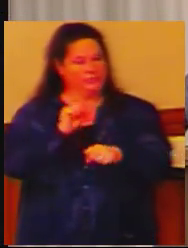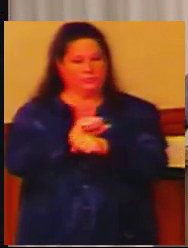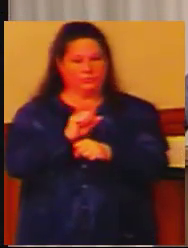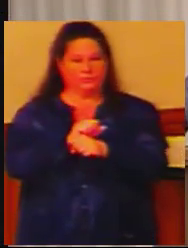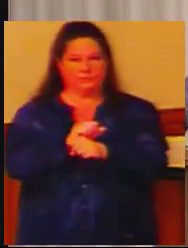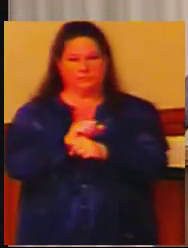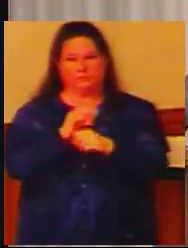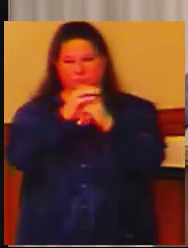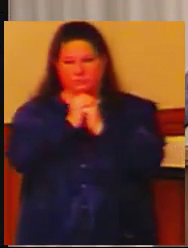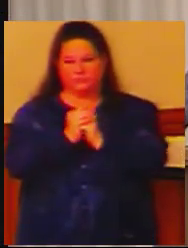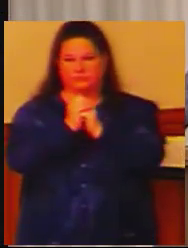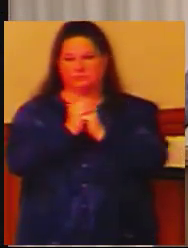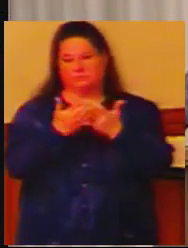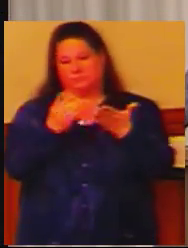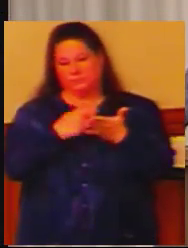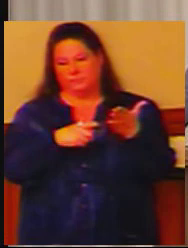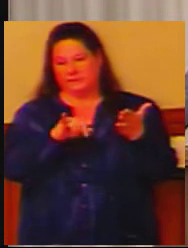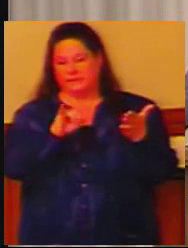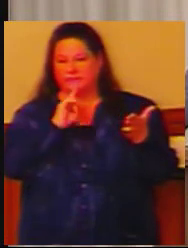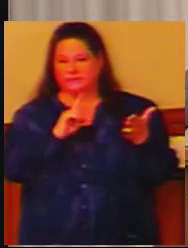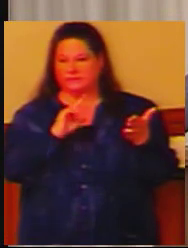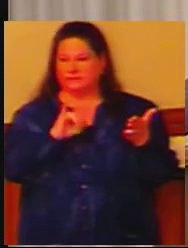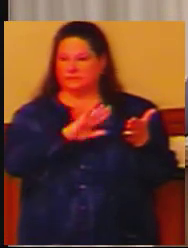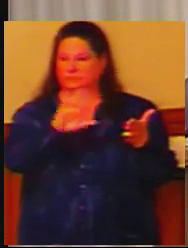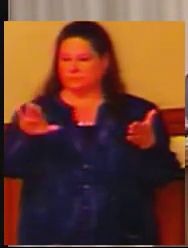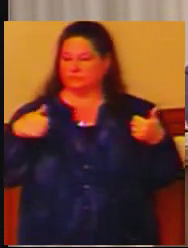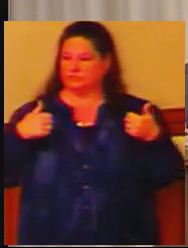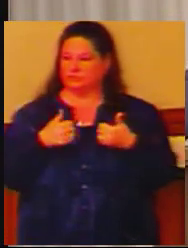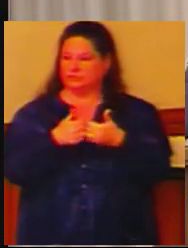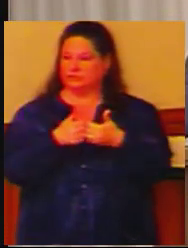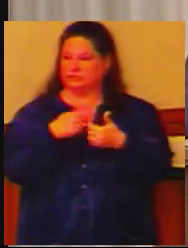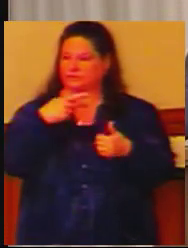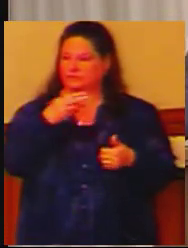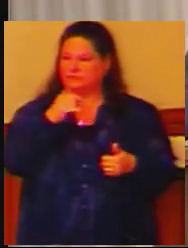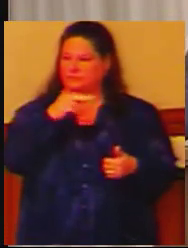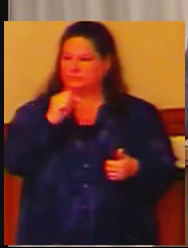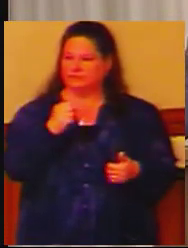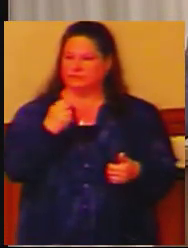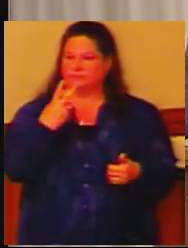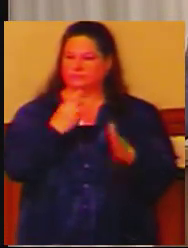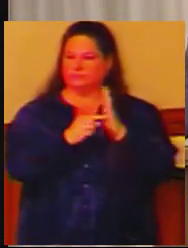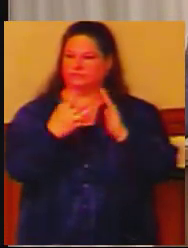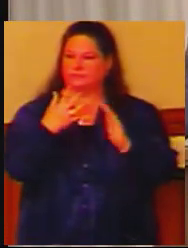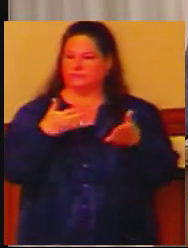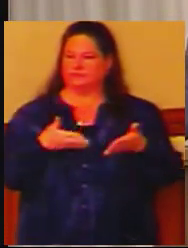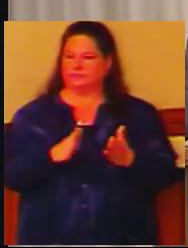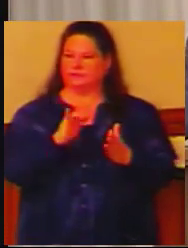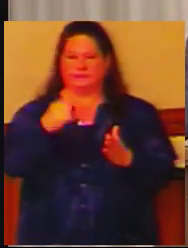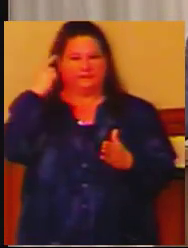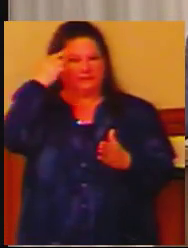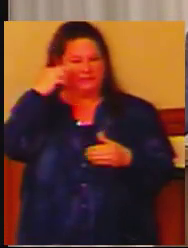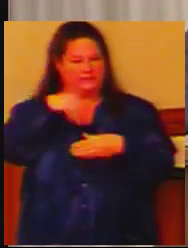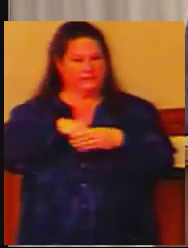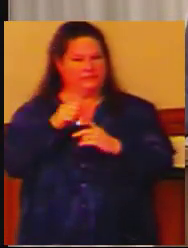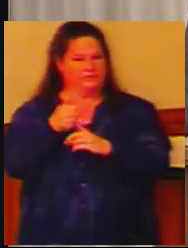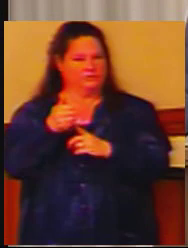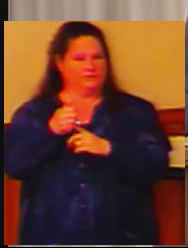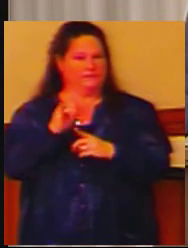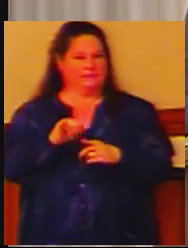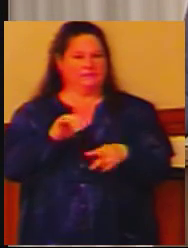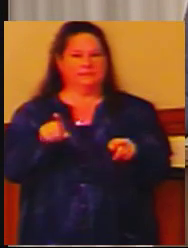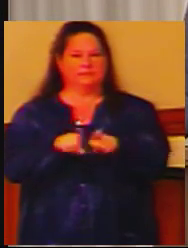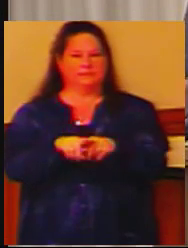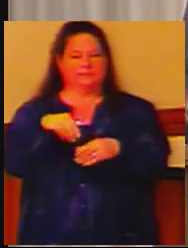is. So that's the challenge ahead of you. In Philippians 2:5, let this mind be in you, which also